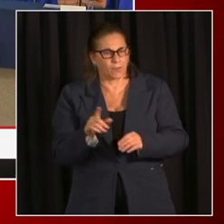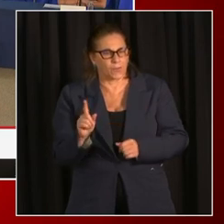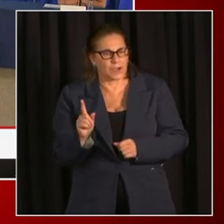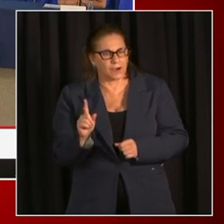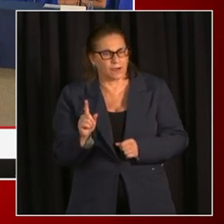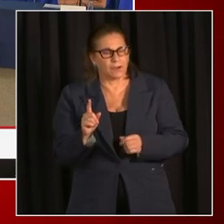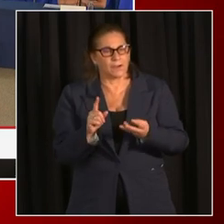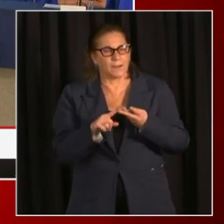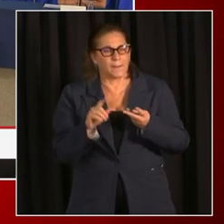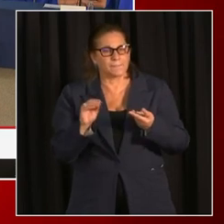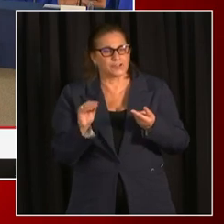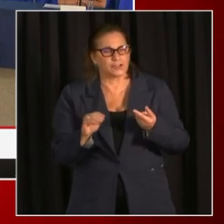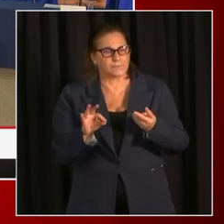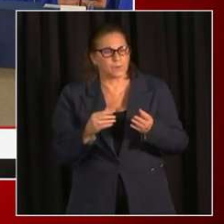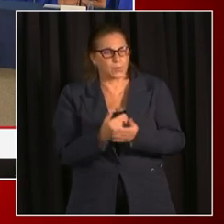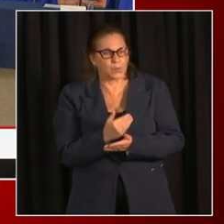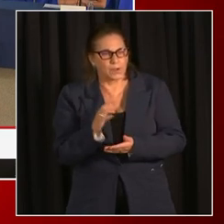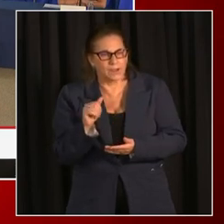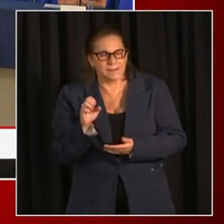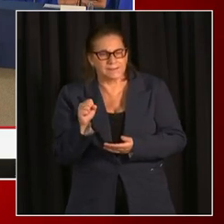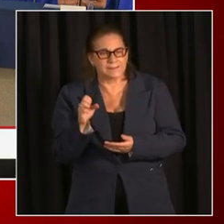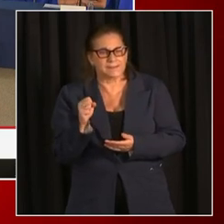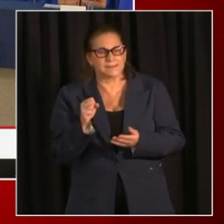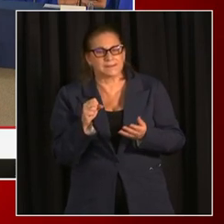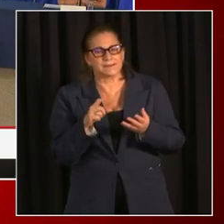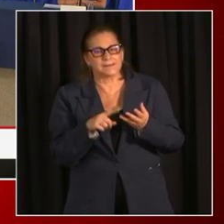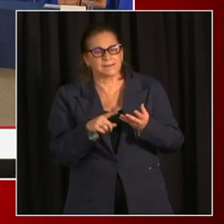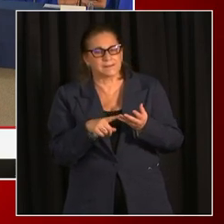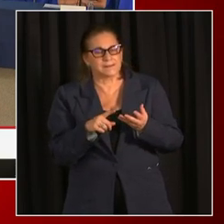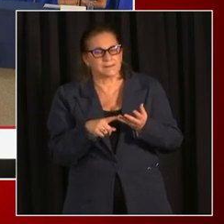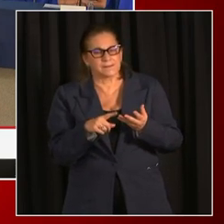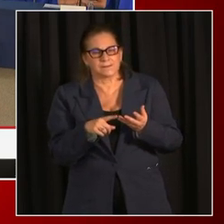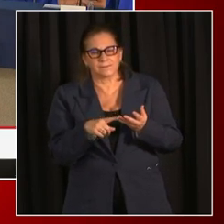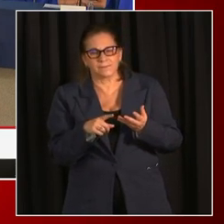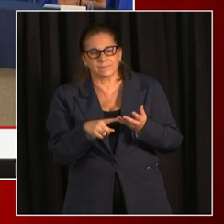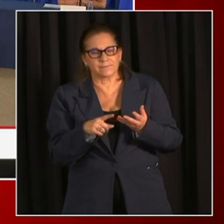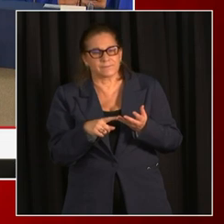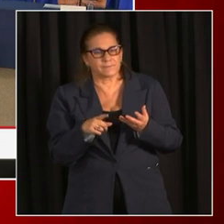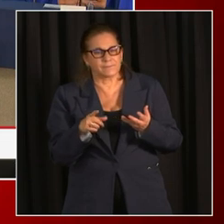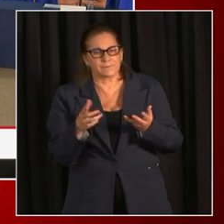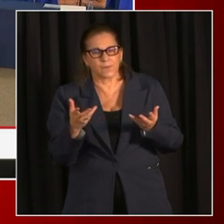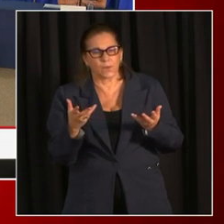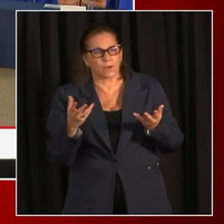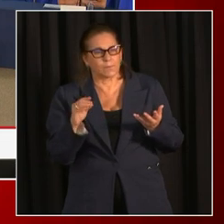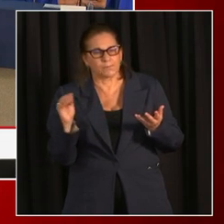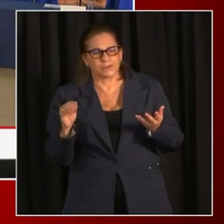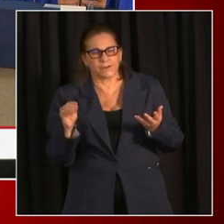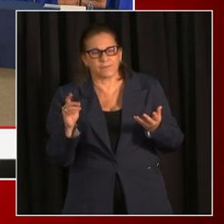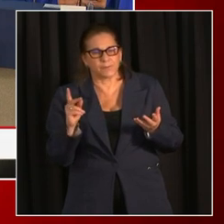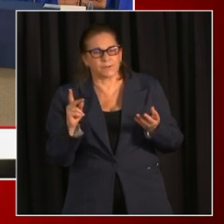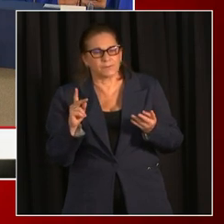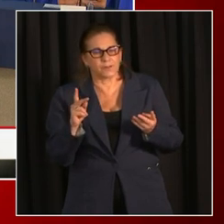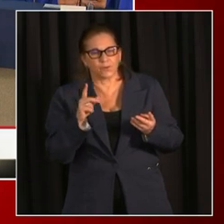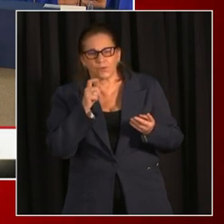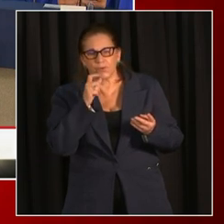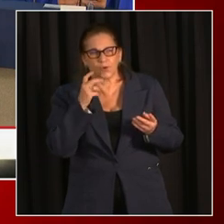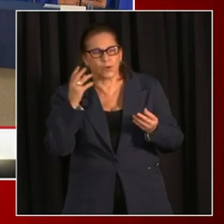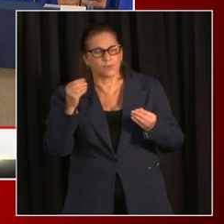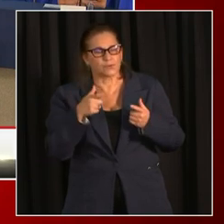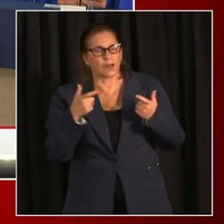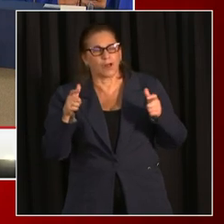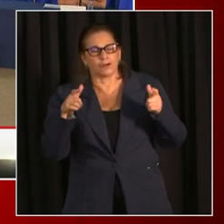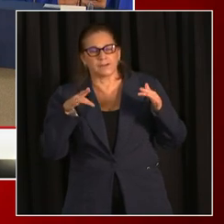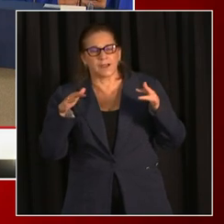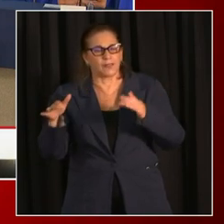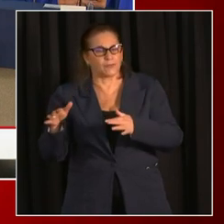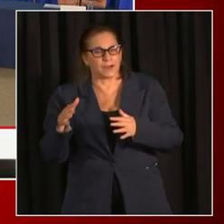what percentage of new cases are coming from people dining indoors? What percentage of cases are coming from people who go to large gatherings? Do